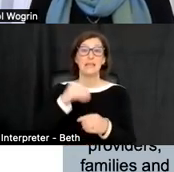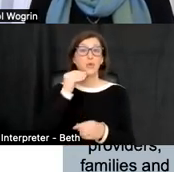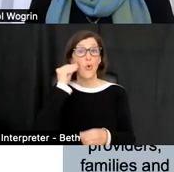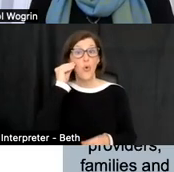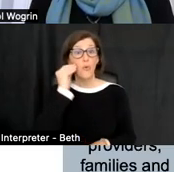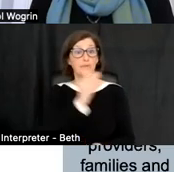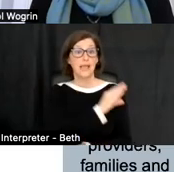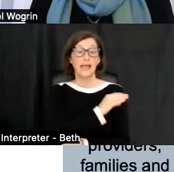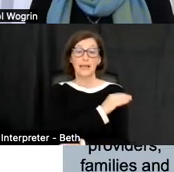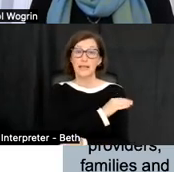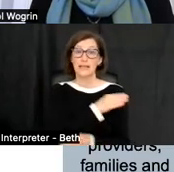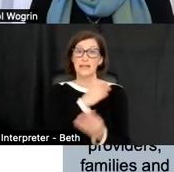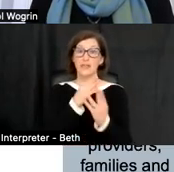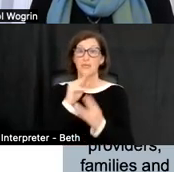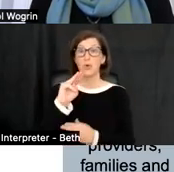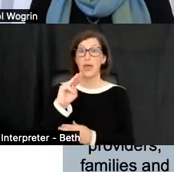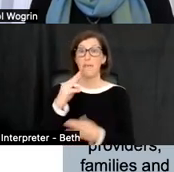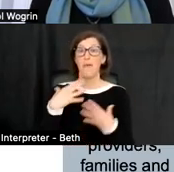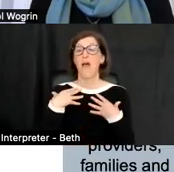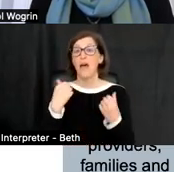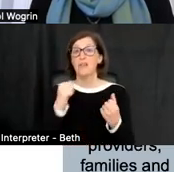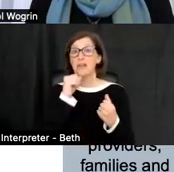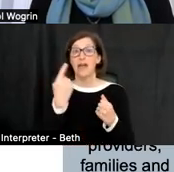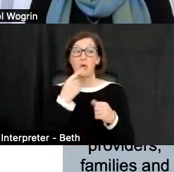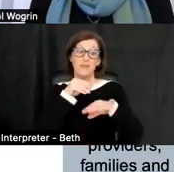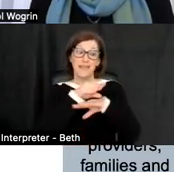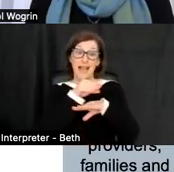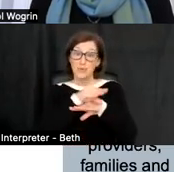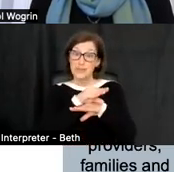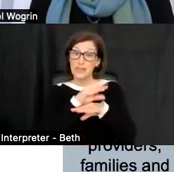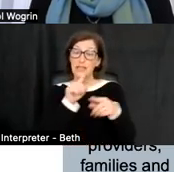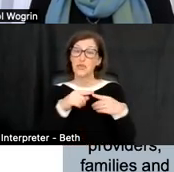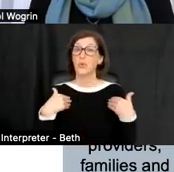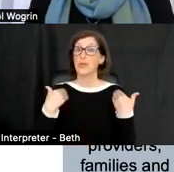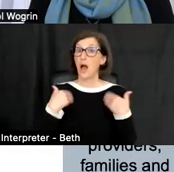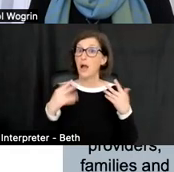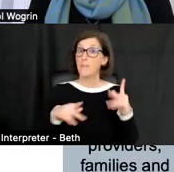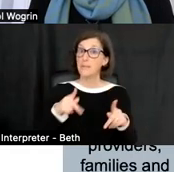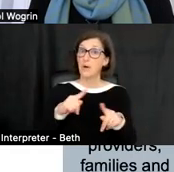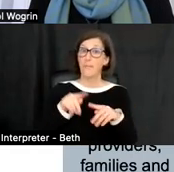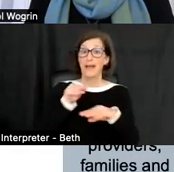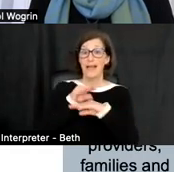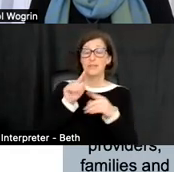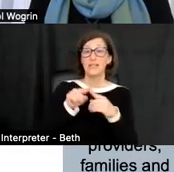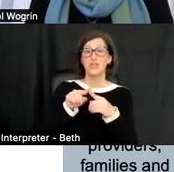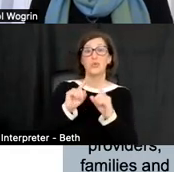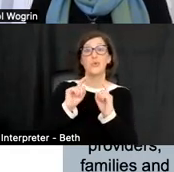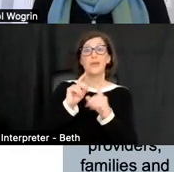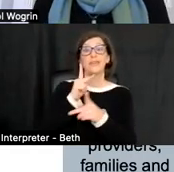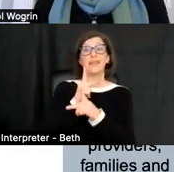through mHealth. And this includes not only counseling to the young people, but counseling to the caregivers as